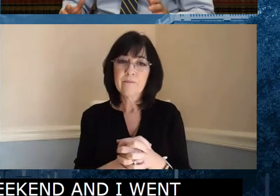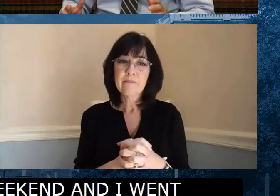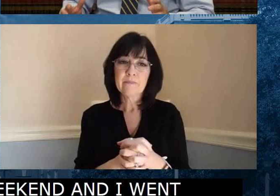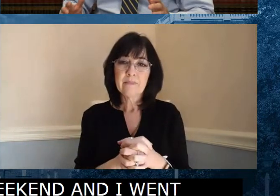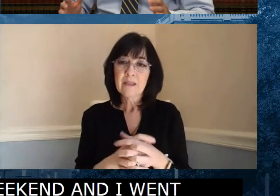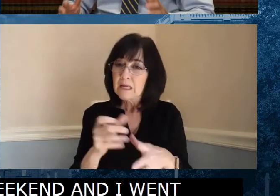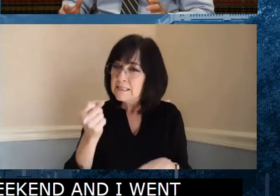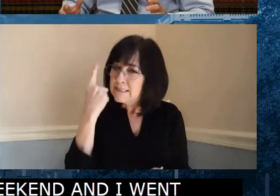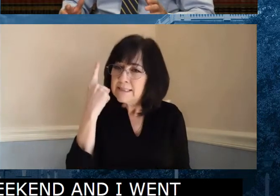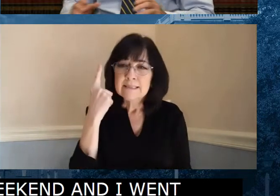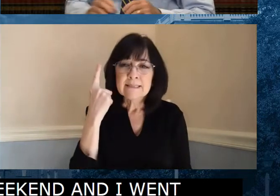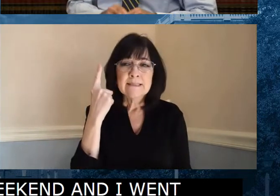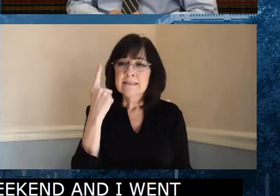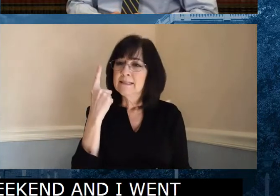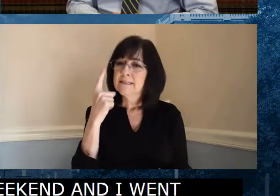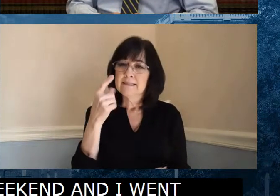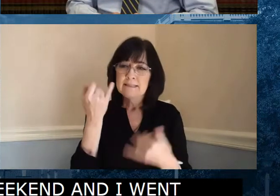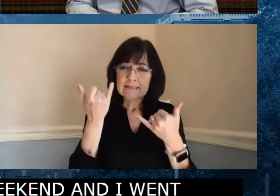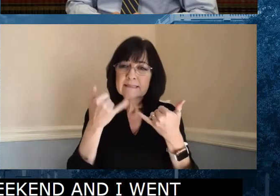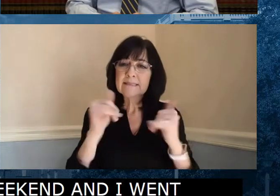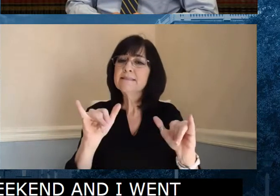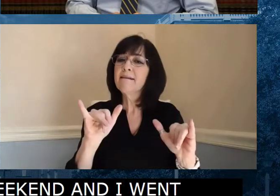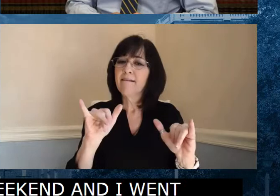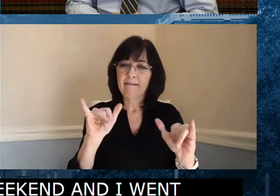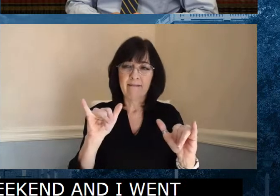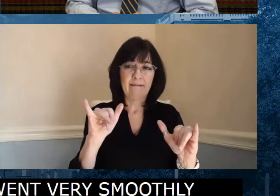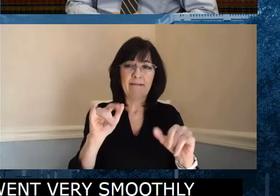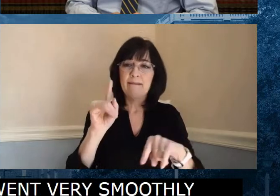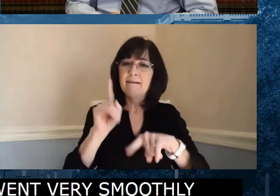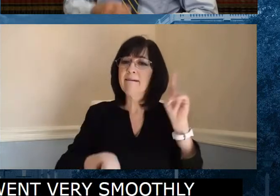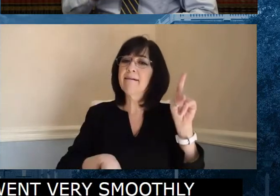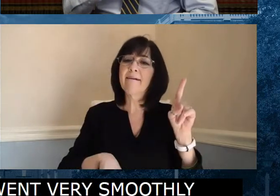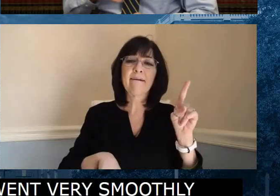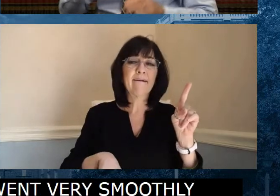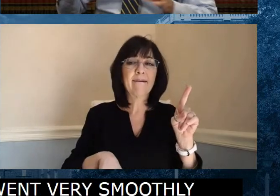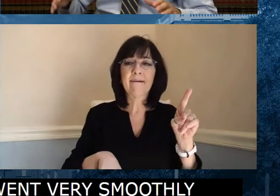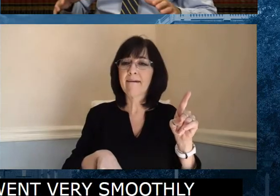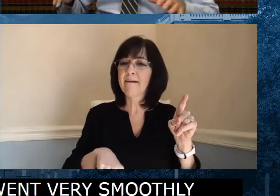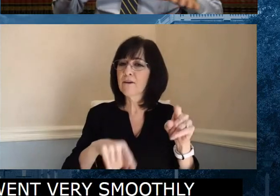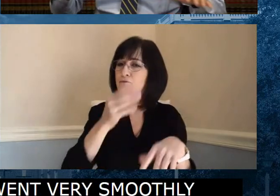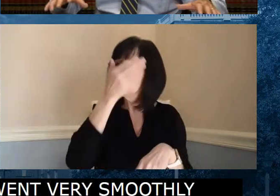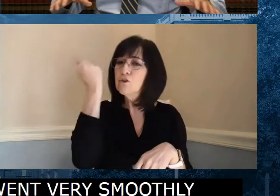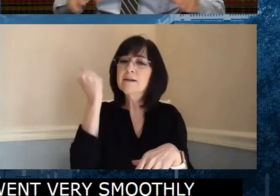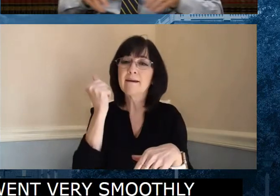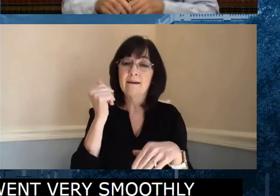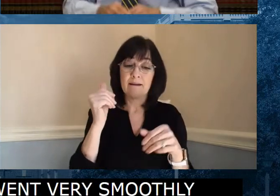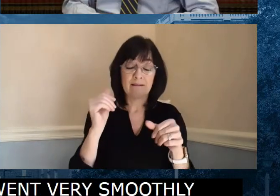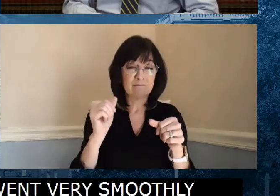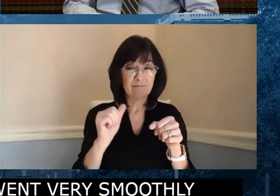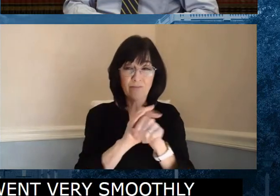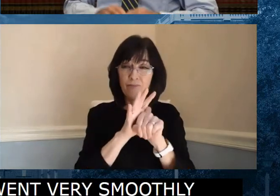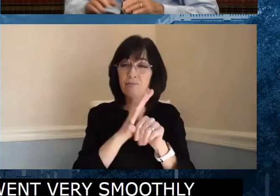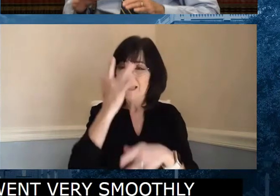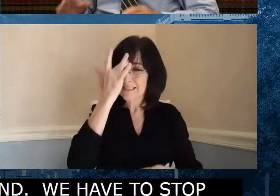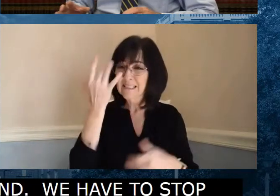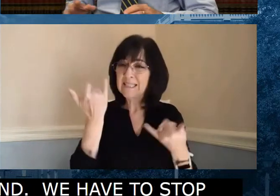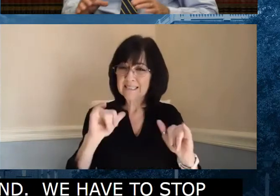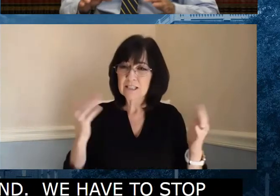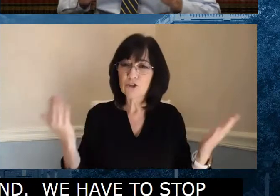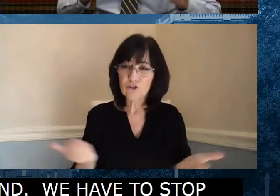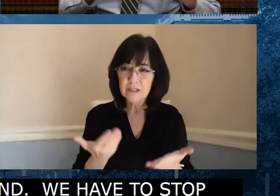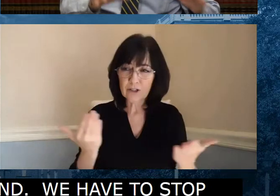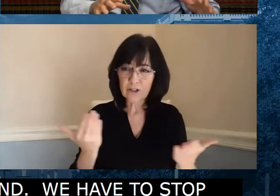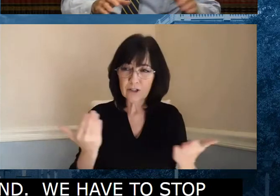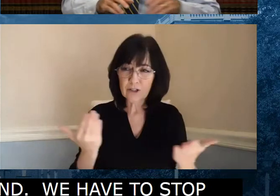of the virus, stopping the spread of the virus in Delaware by wearing masks when we're in public, going into retail establishments, et